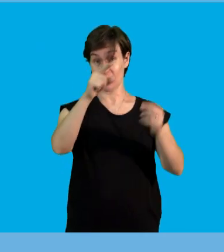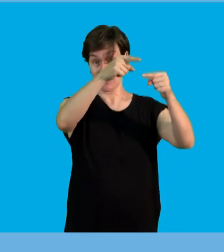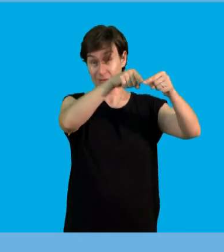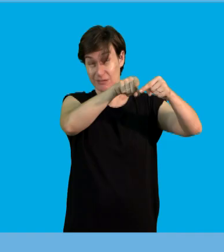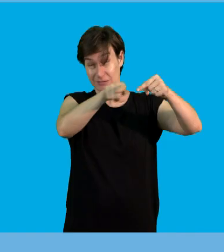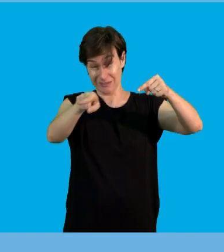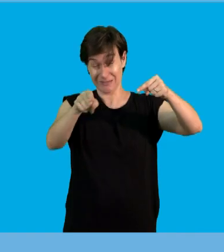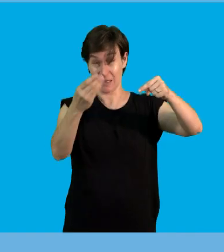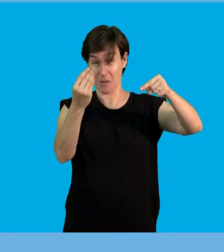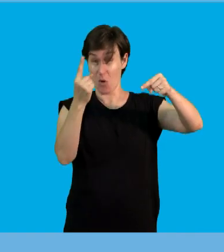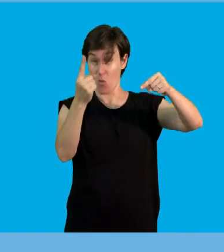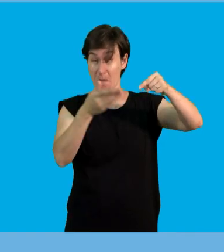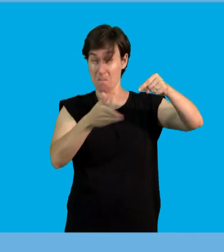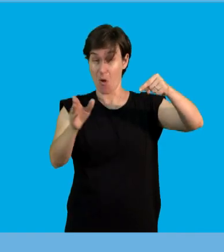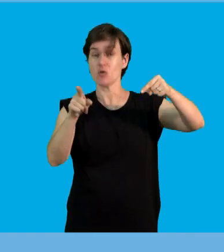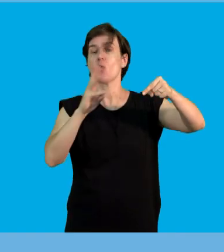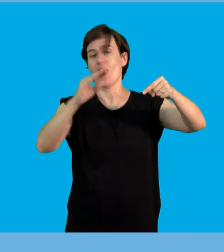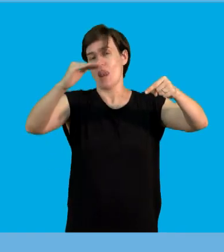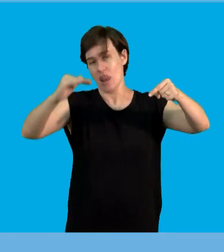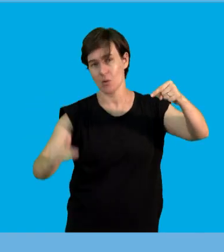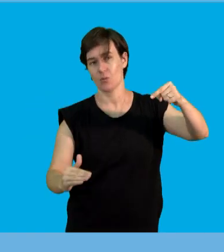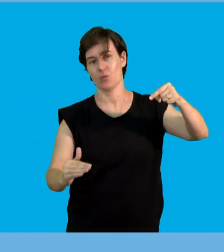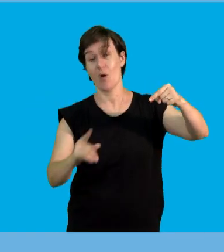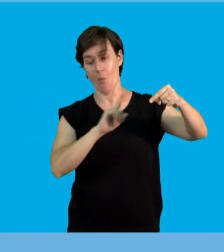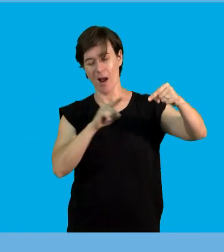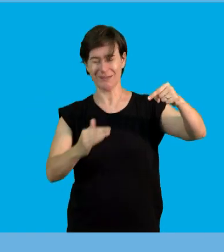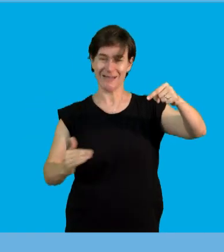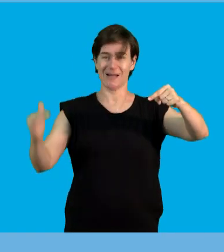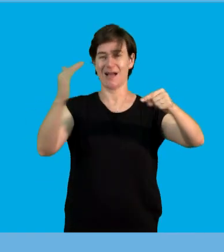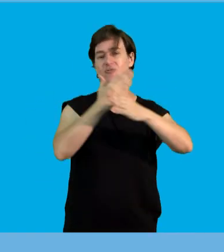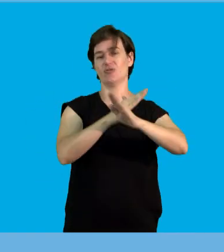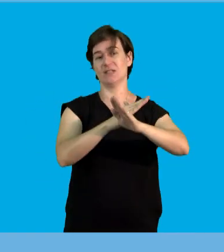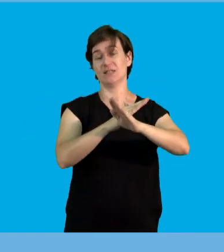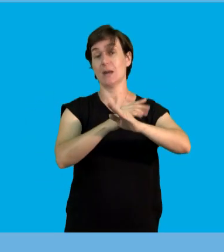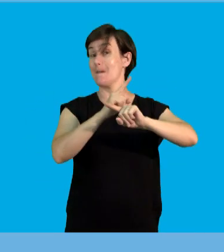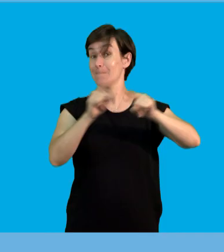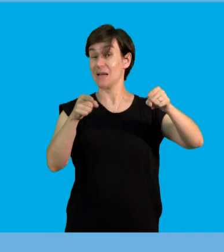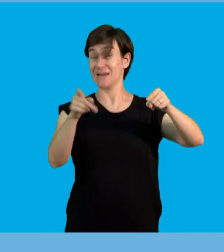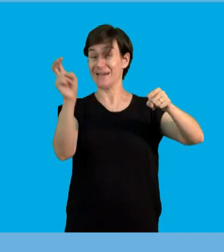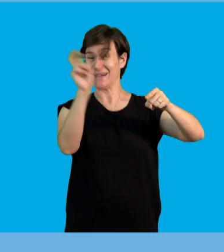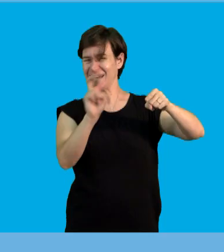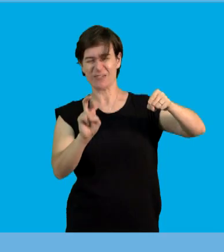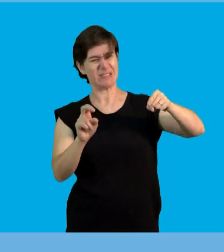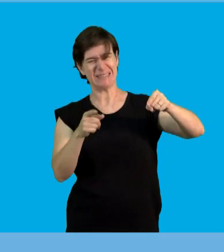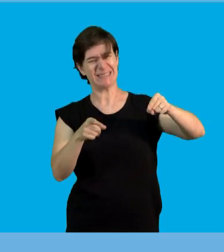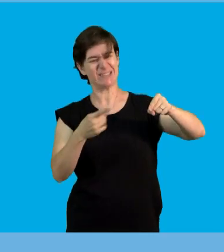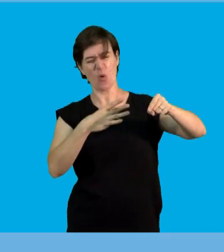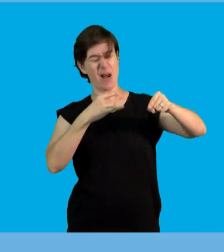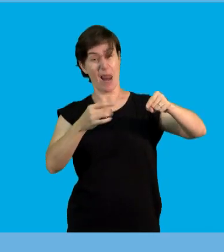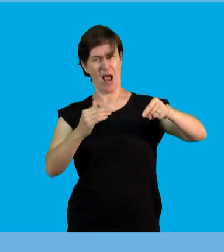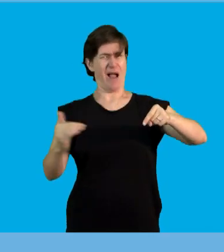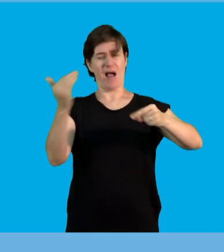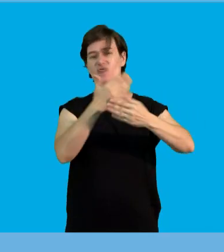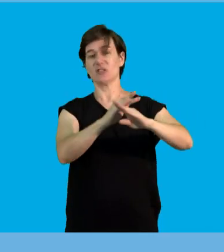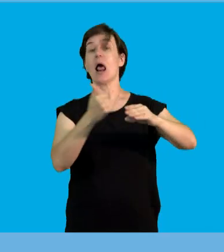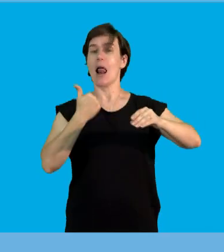current passing through R1, or the resistor with the highest resistance, is going to be low. So current will always choose the